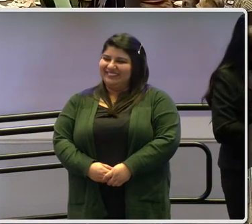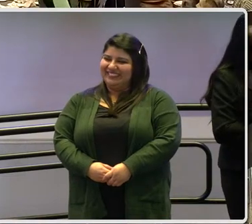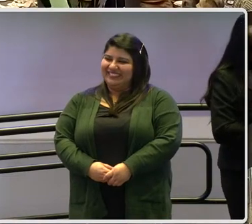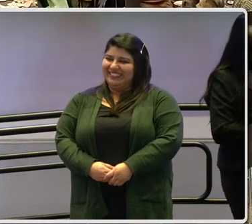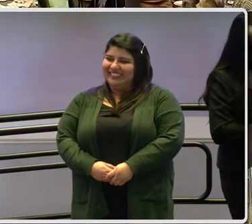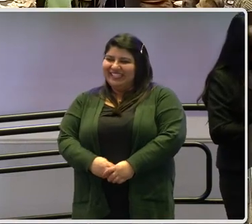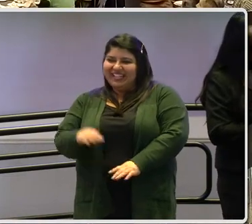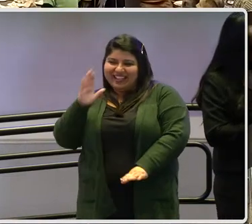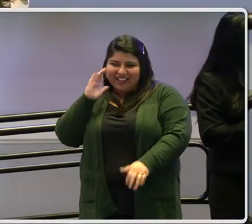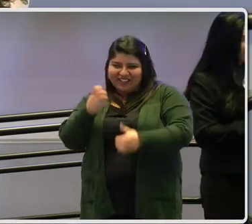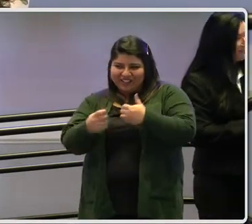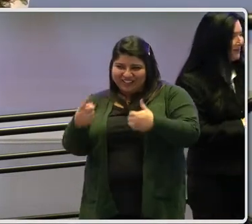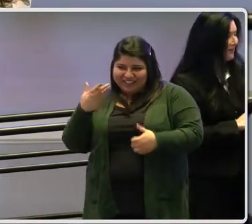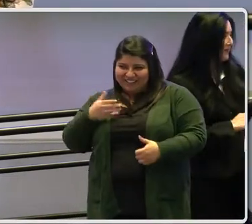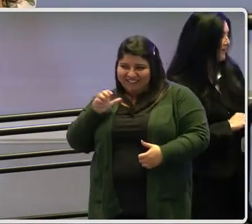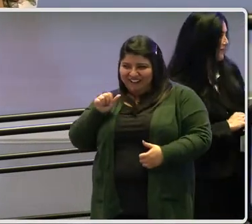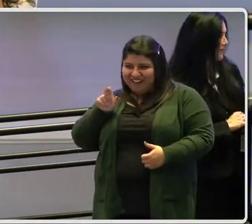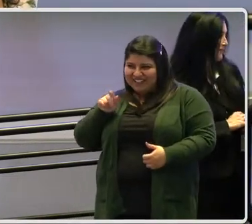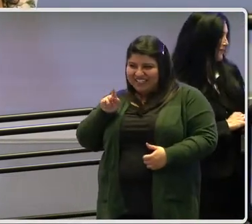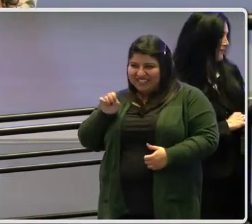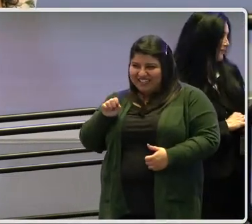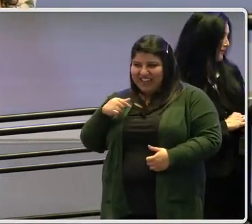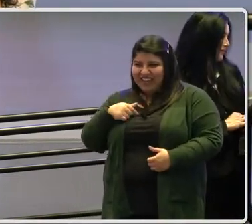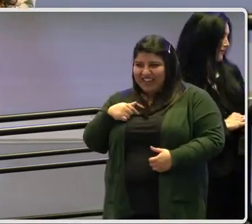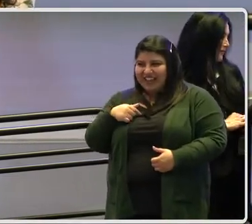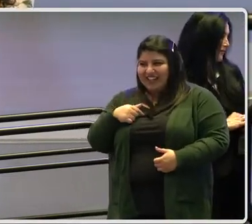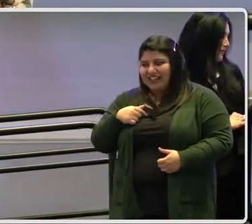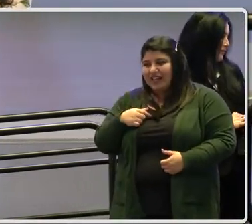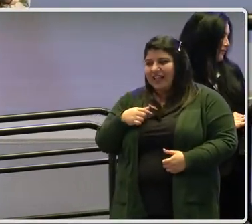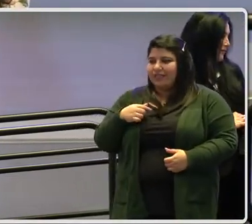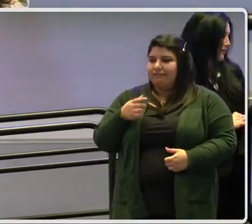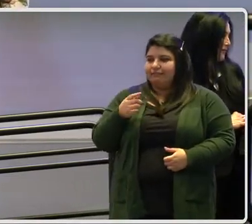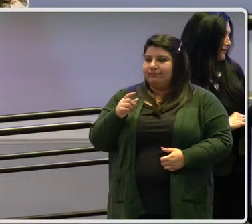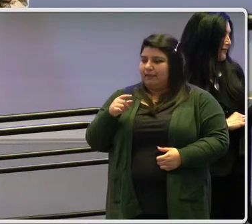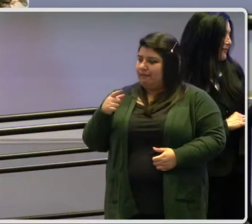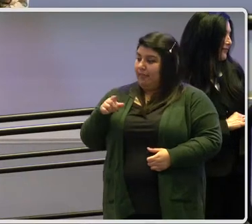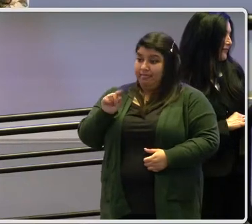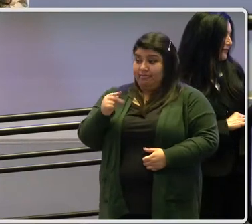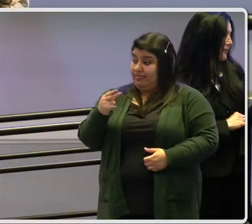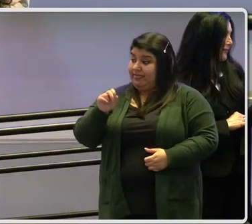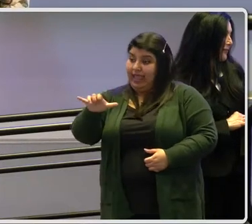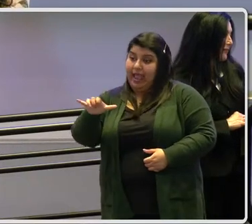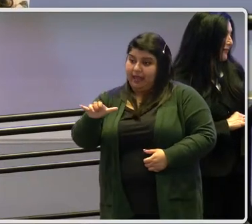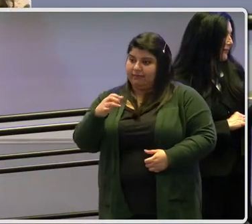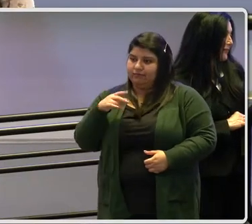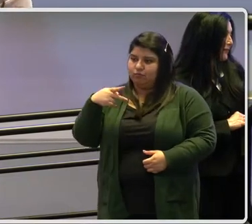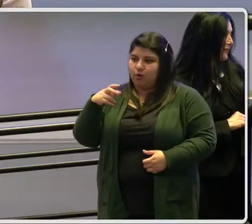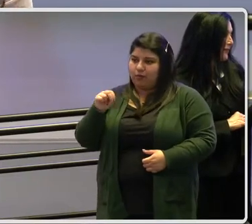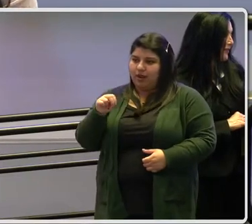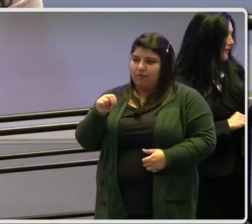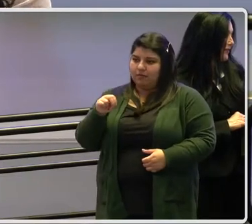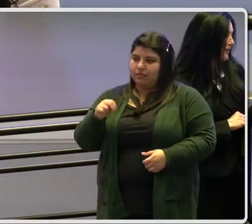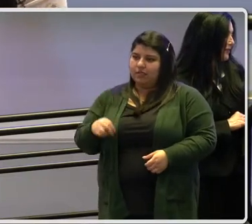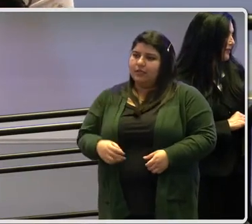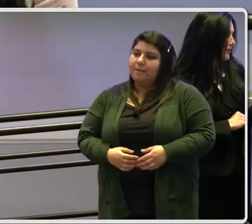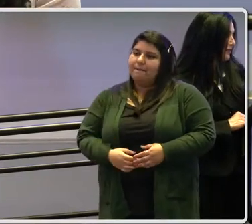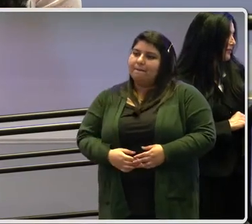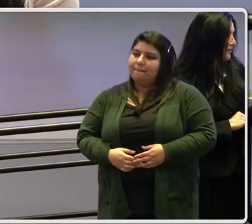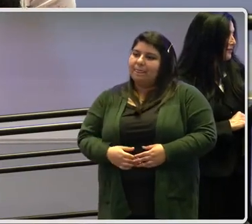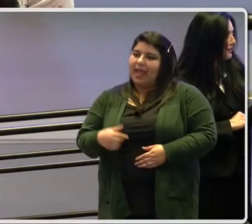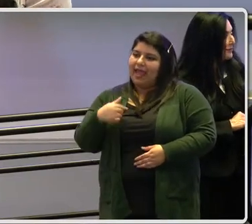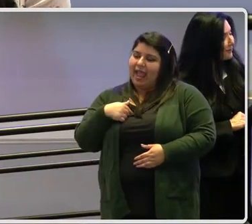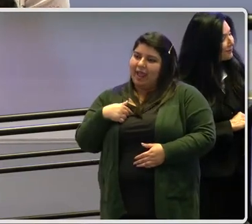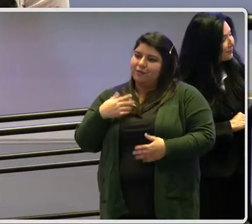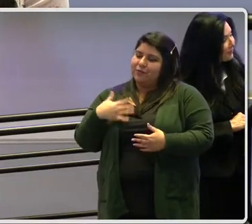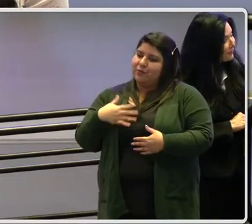Hi, everyone. My name is Augustine. I use Danny pronouns. I am a proud Cutie BIPOC student. I have the immense